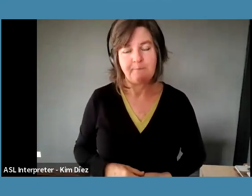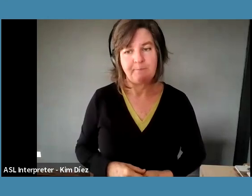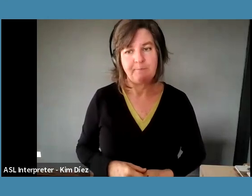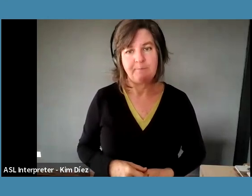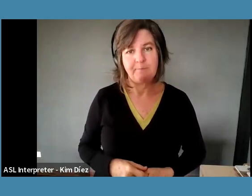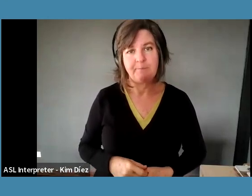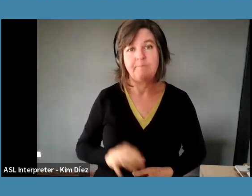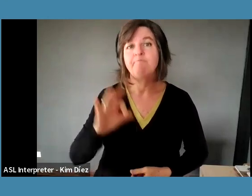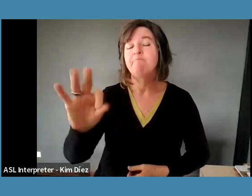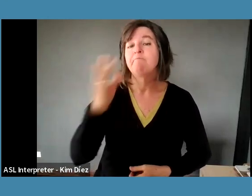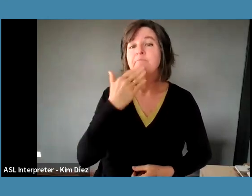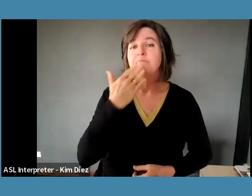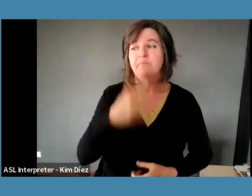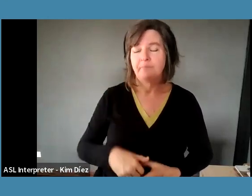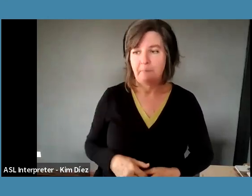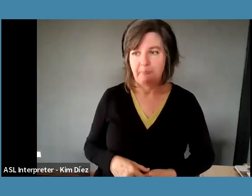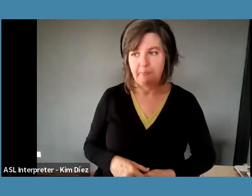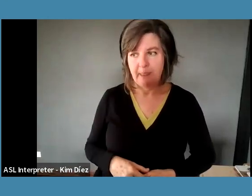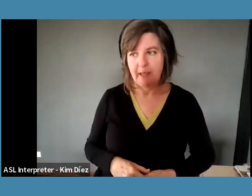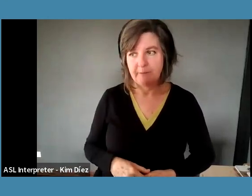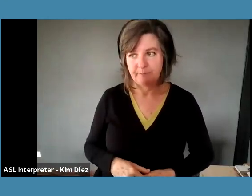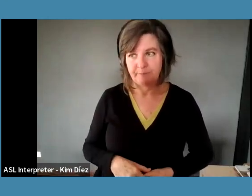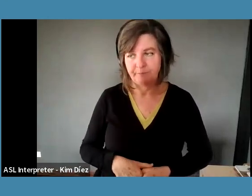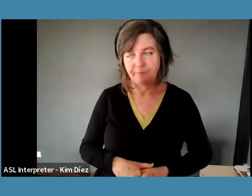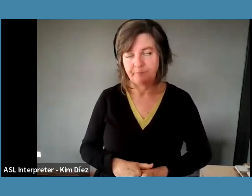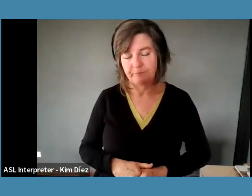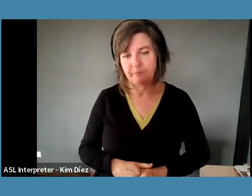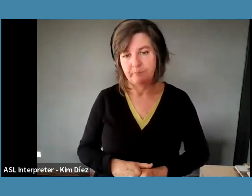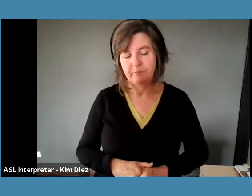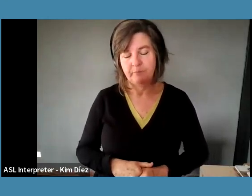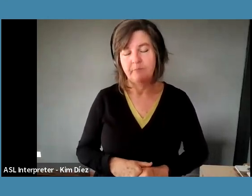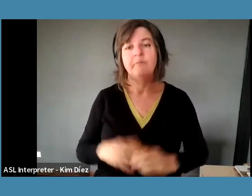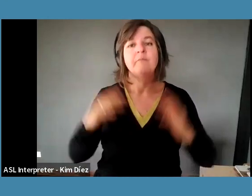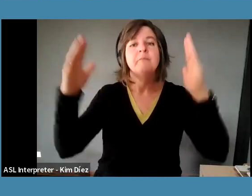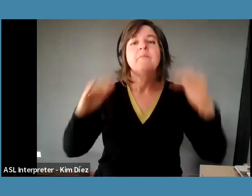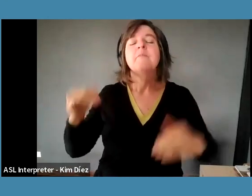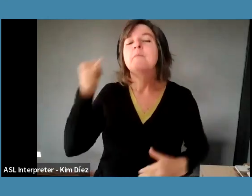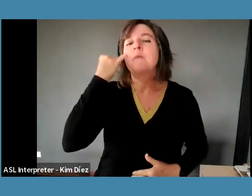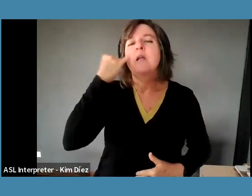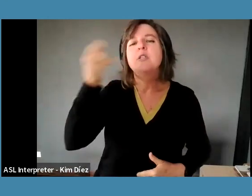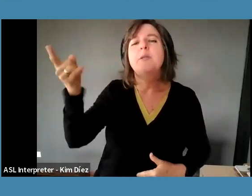Okay, thank you. Um, what